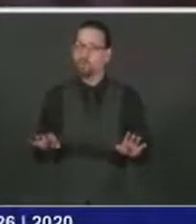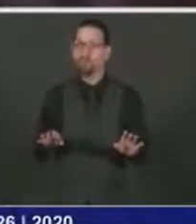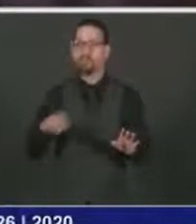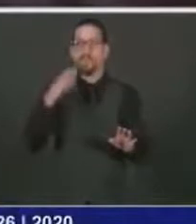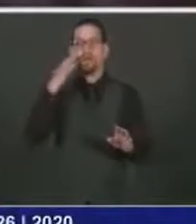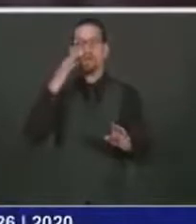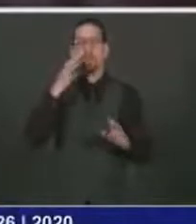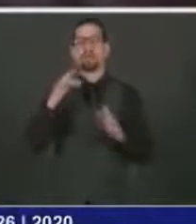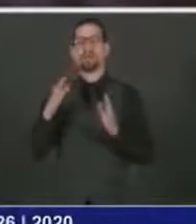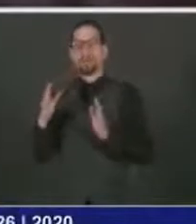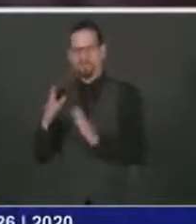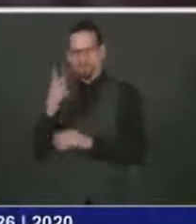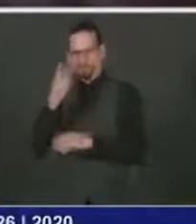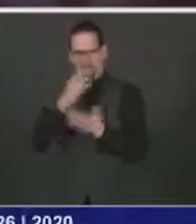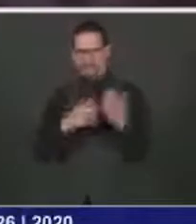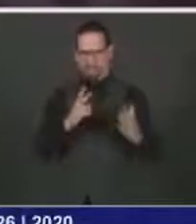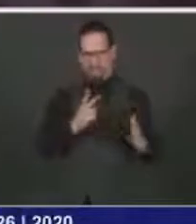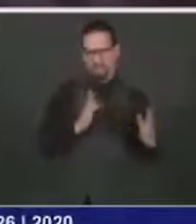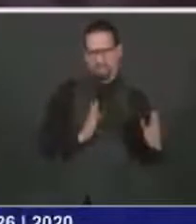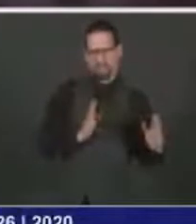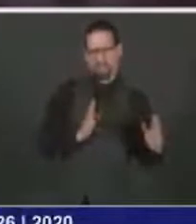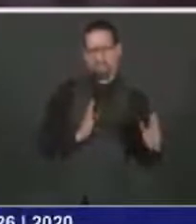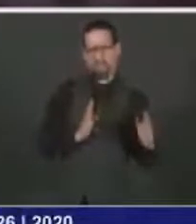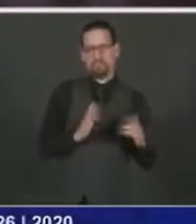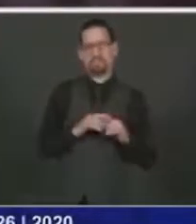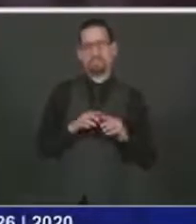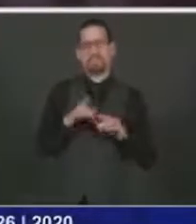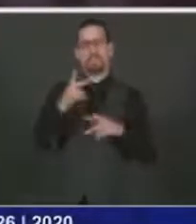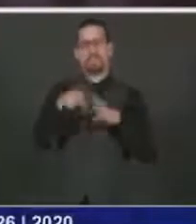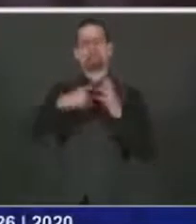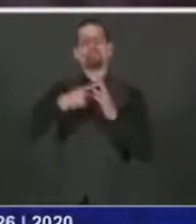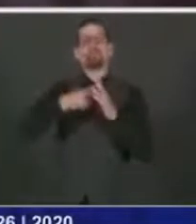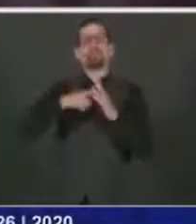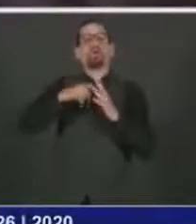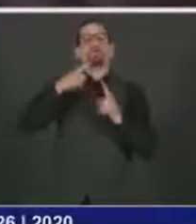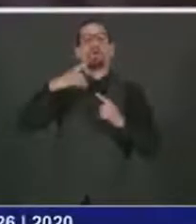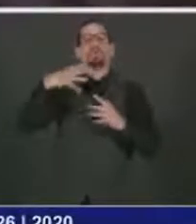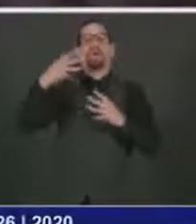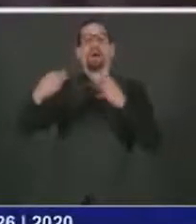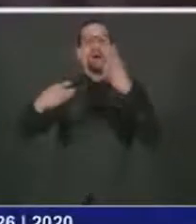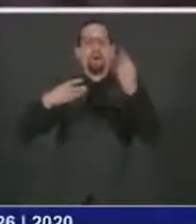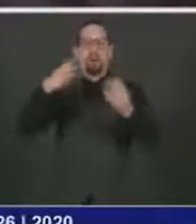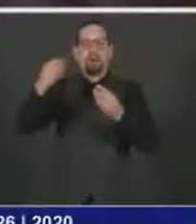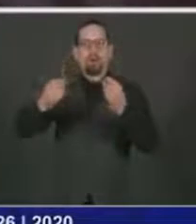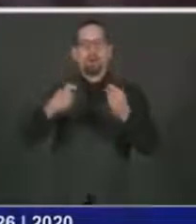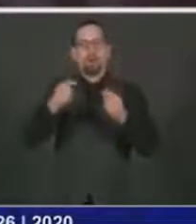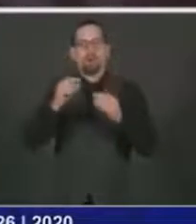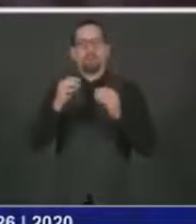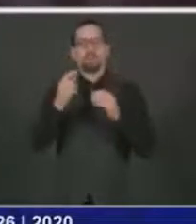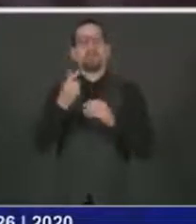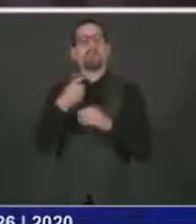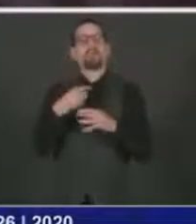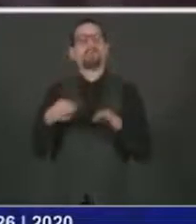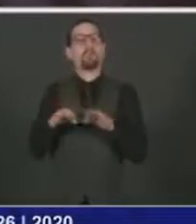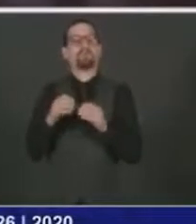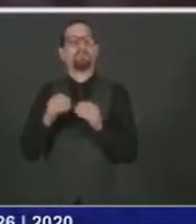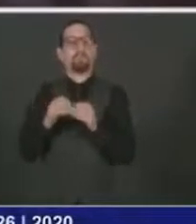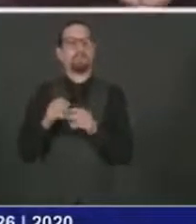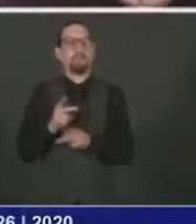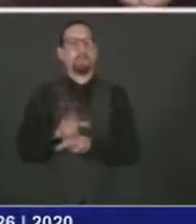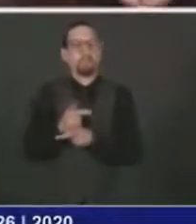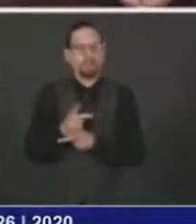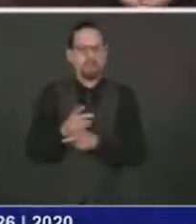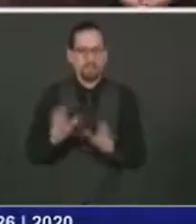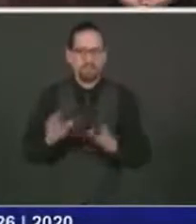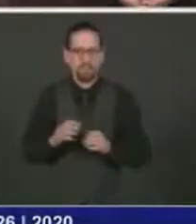get started for another week. So it's just a tiny bit of extra caution to make sure we're doing everything we can to keep people safe.